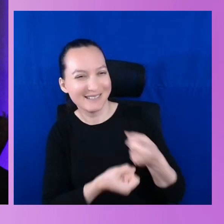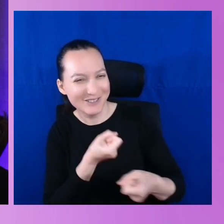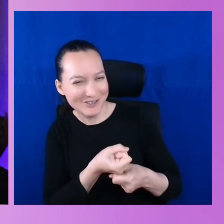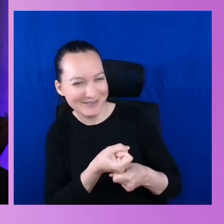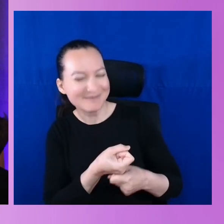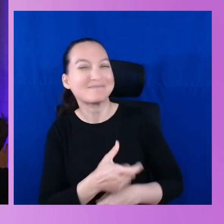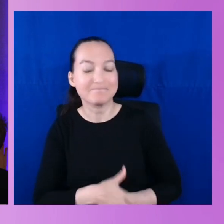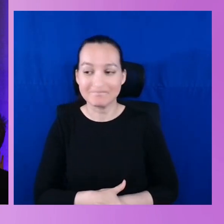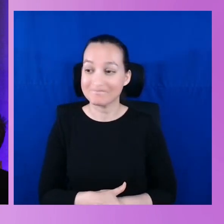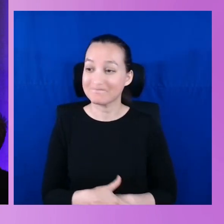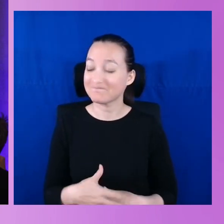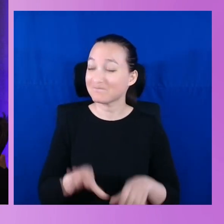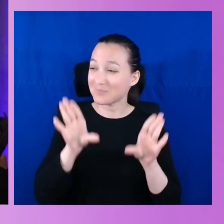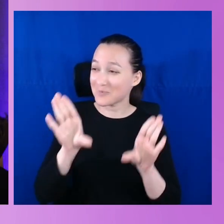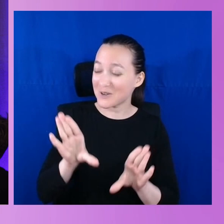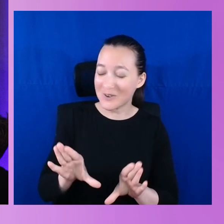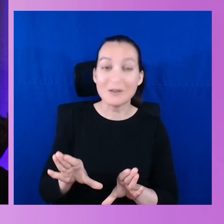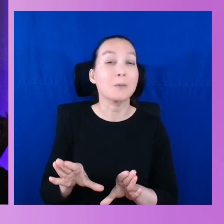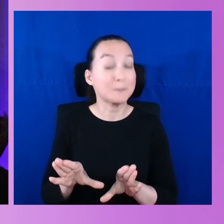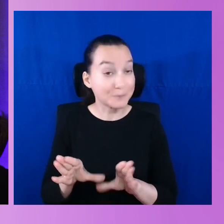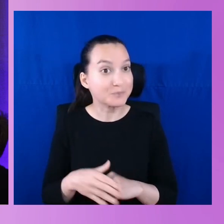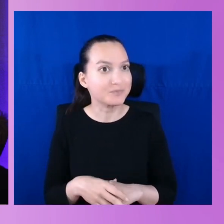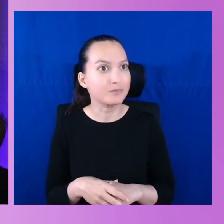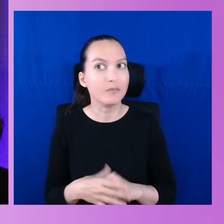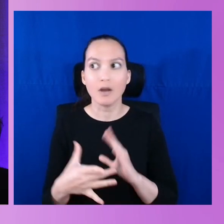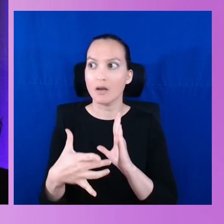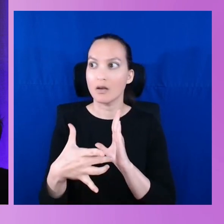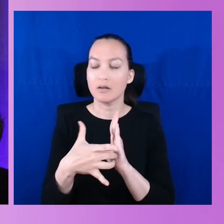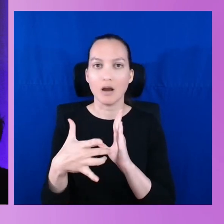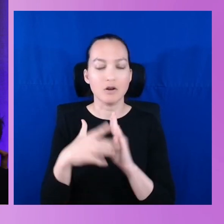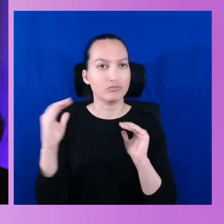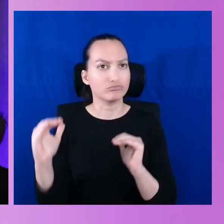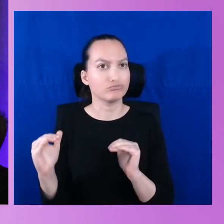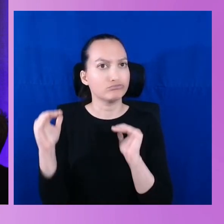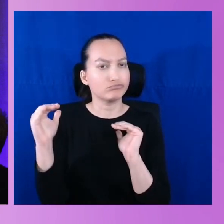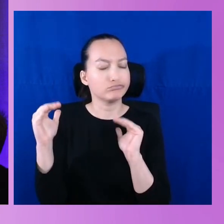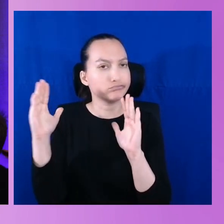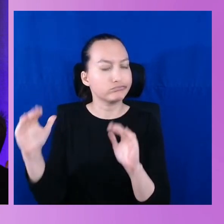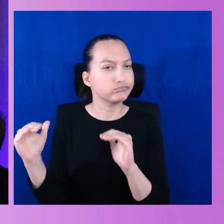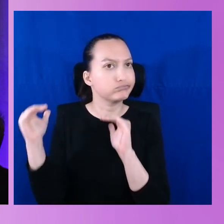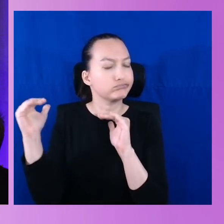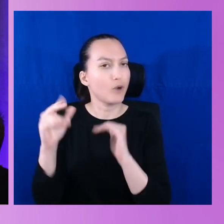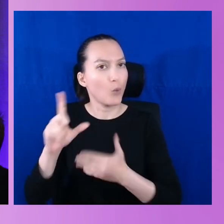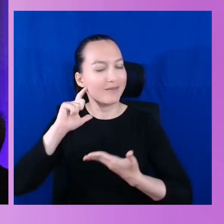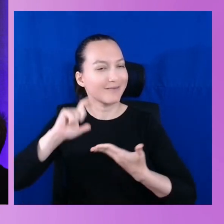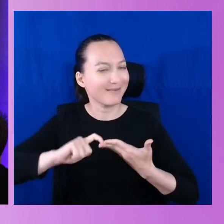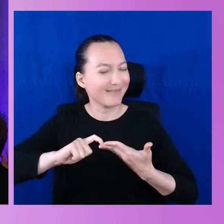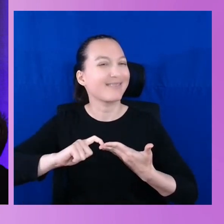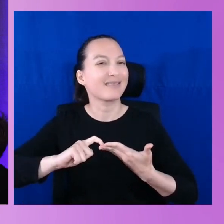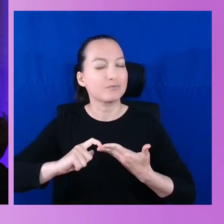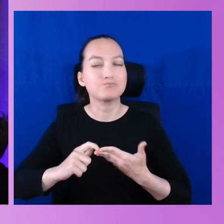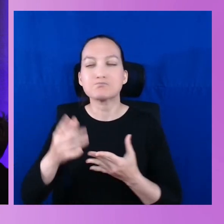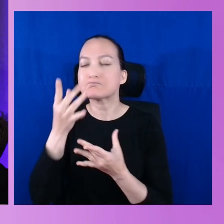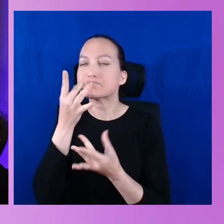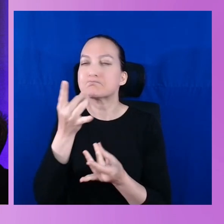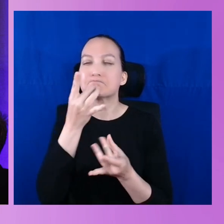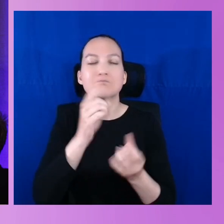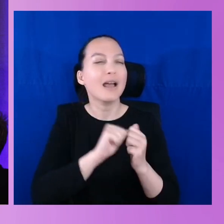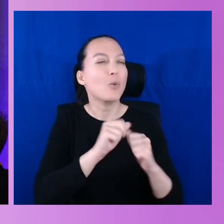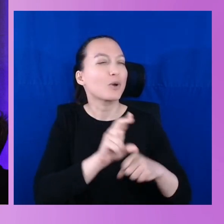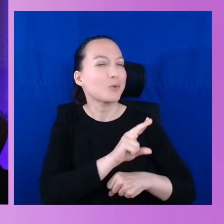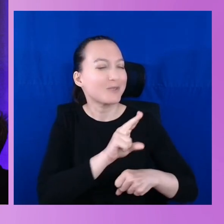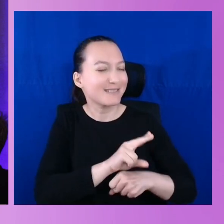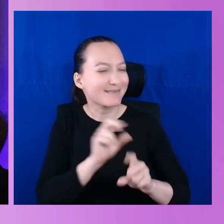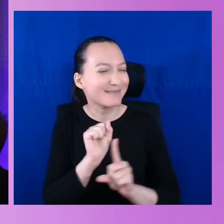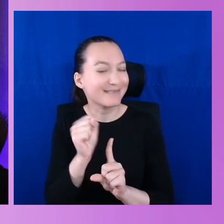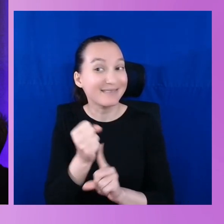is awesome to hear. Right. As the technology advances, I'm sure we're going to see even more interesting use cases. So just at the beginning